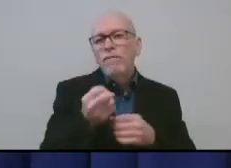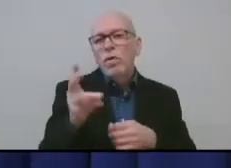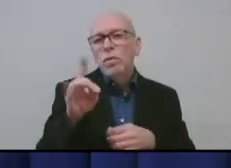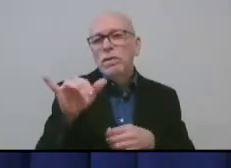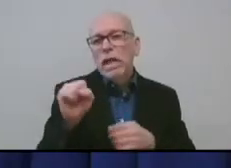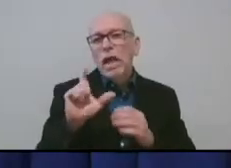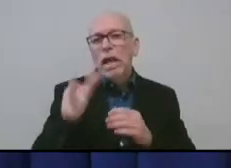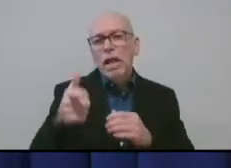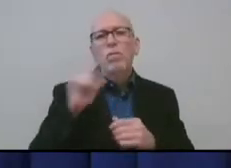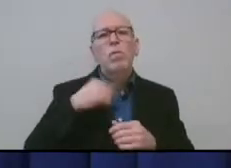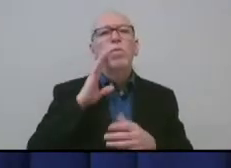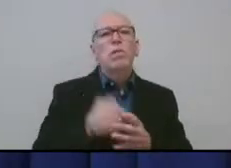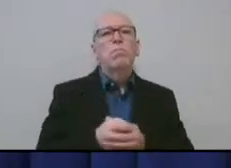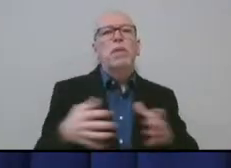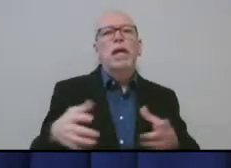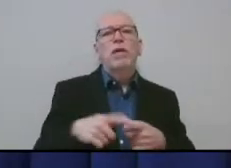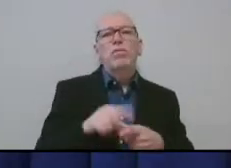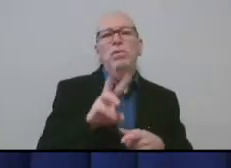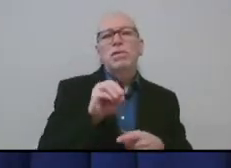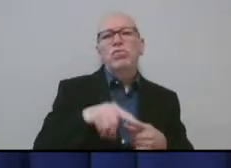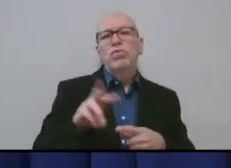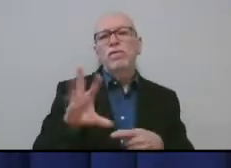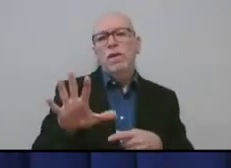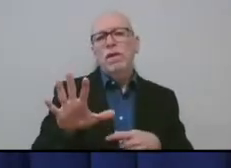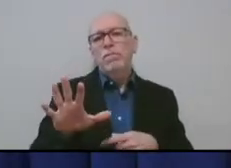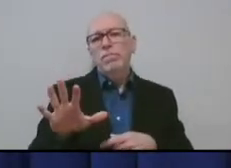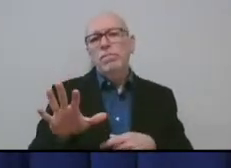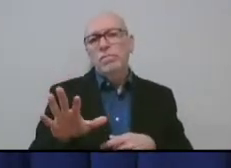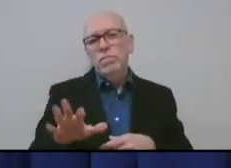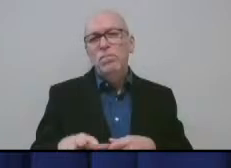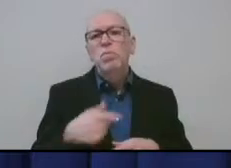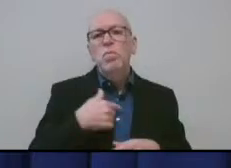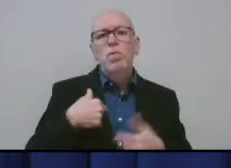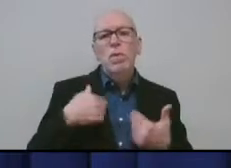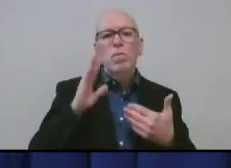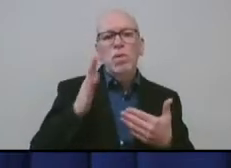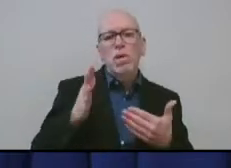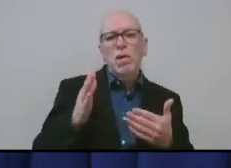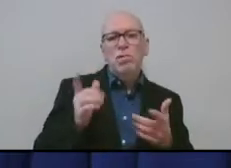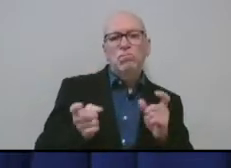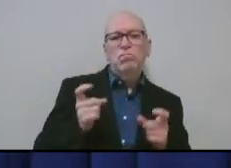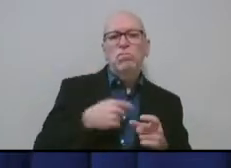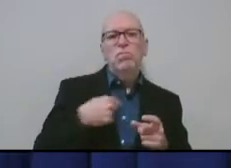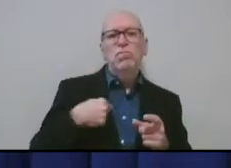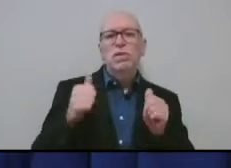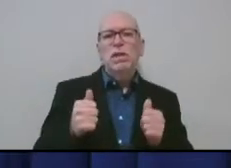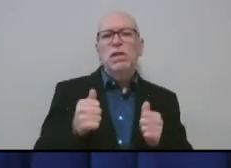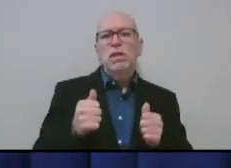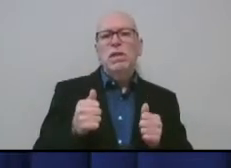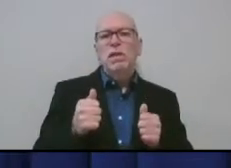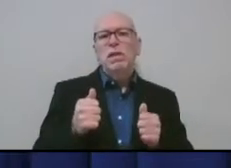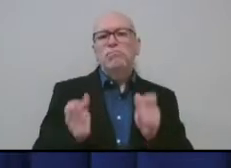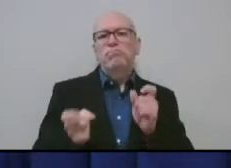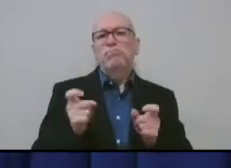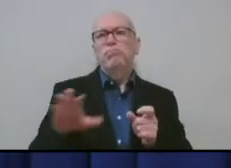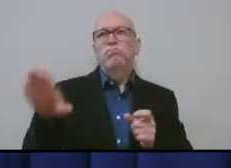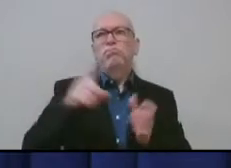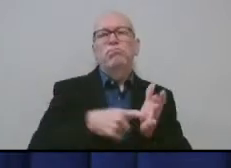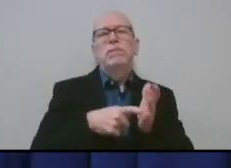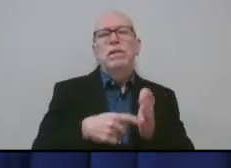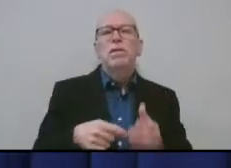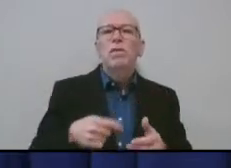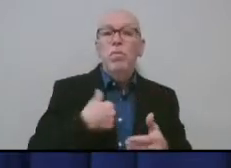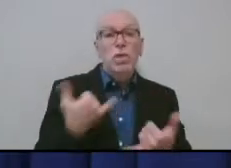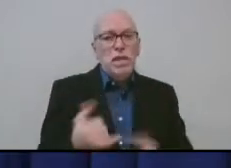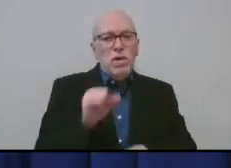logistics and the infrastructure, the network built out so that we can accommodate the demand. The only, we're working on